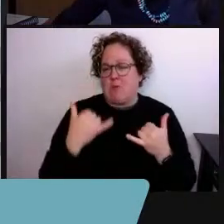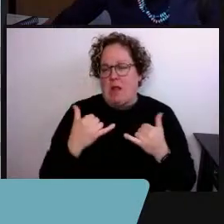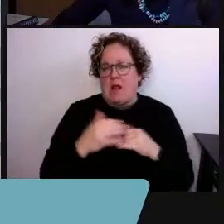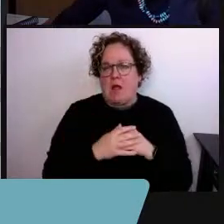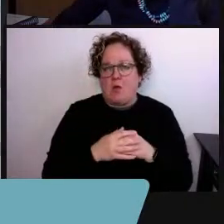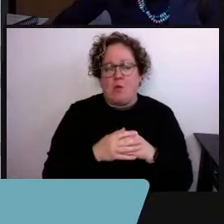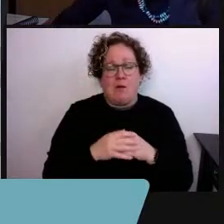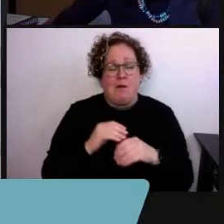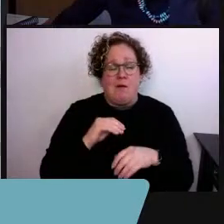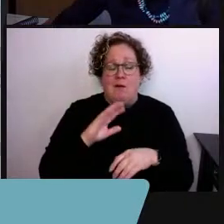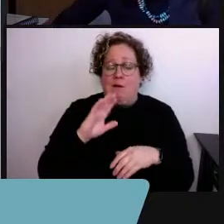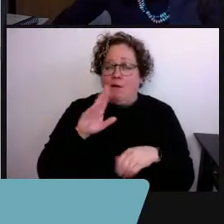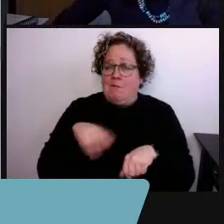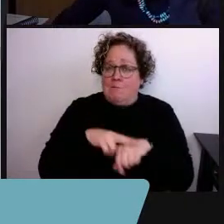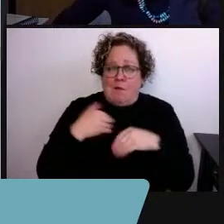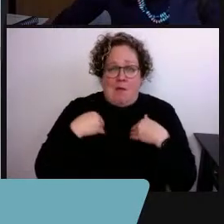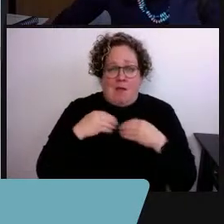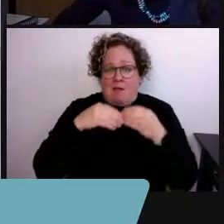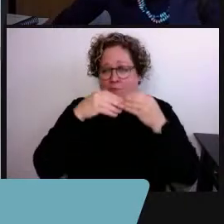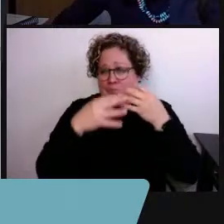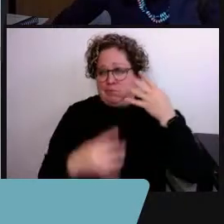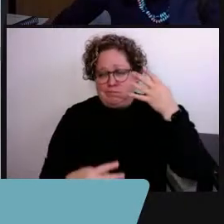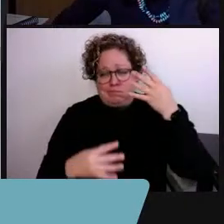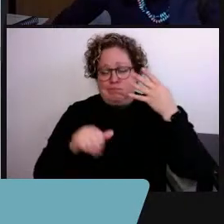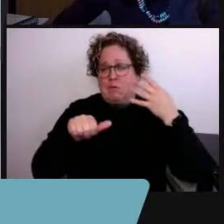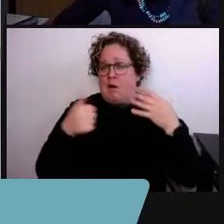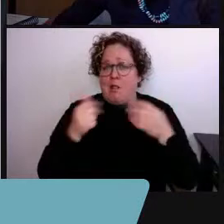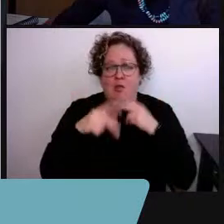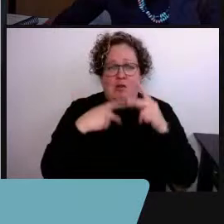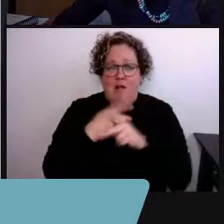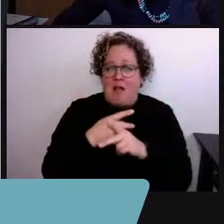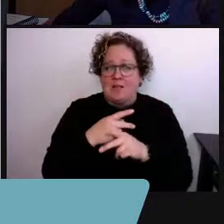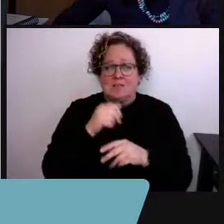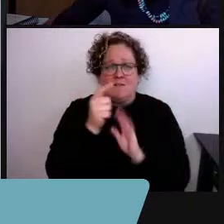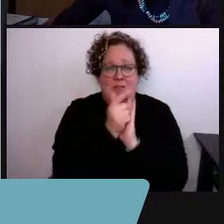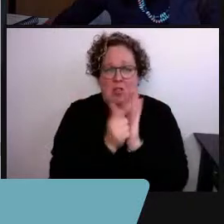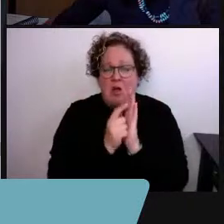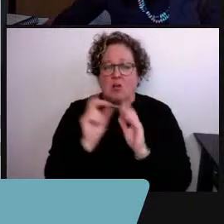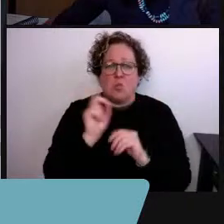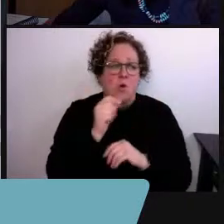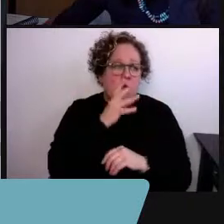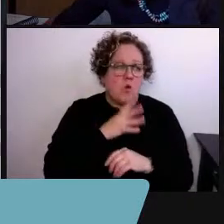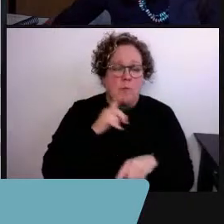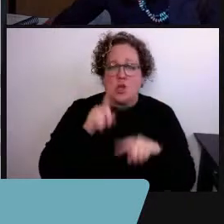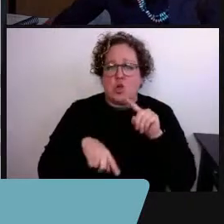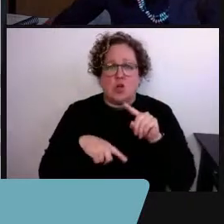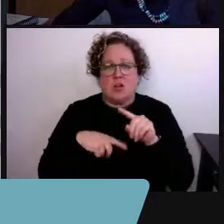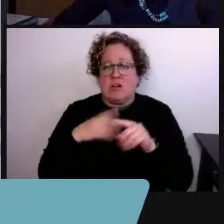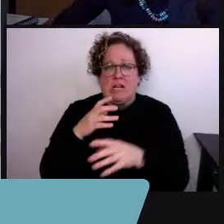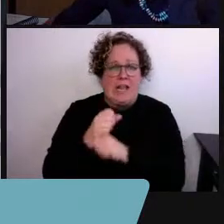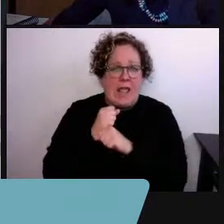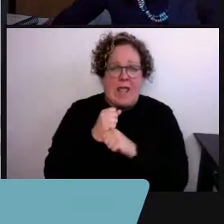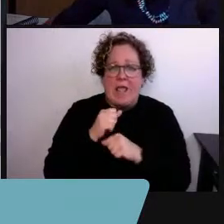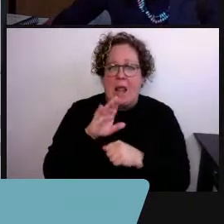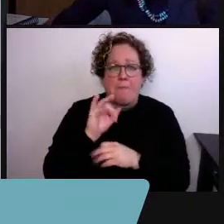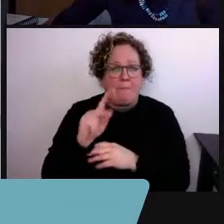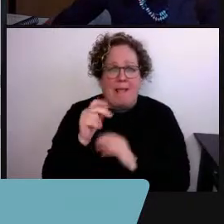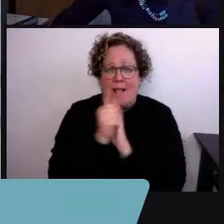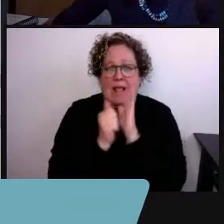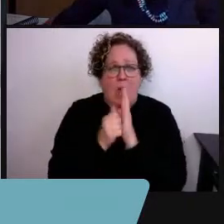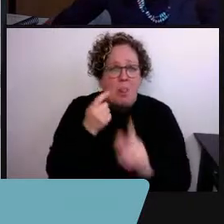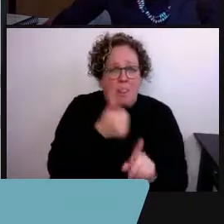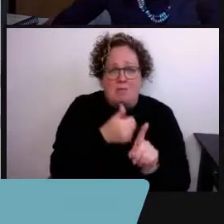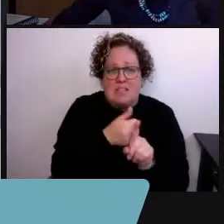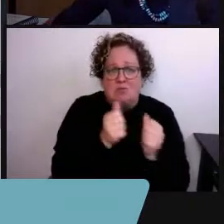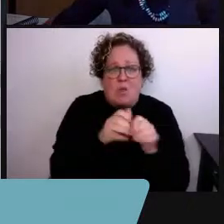other types of laws where women, you know, couldn't co-sign on, they couldn't get to have a bank account on their own